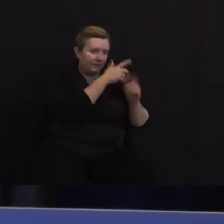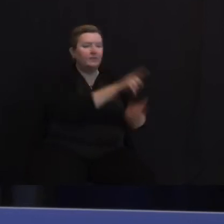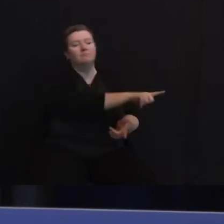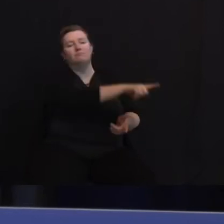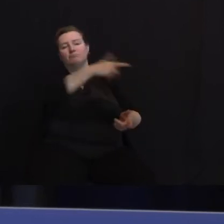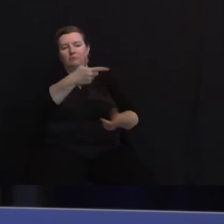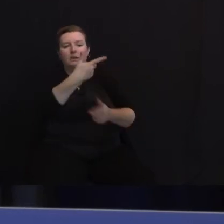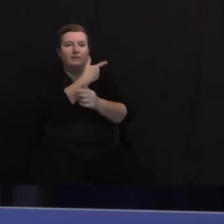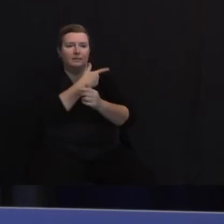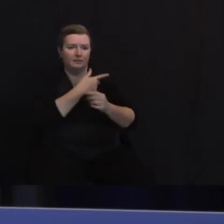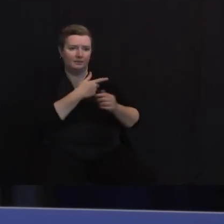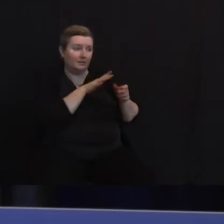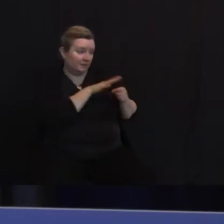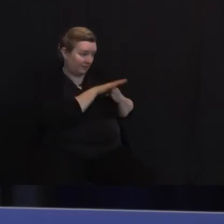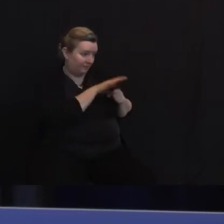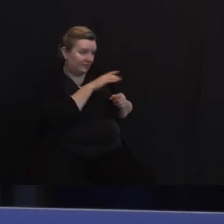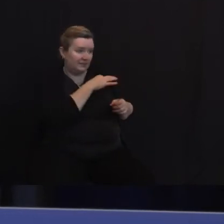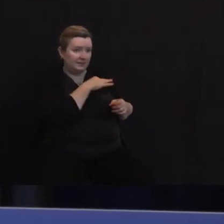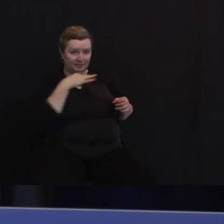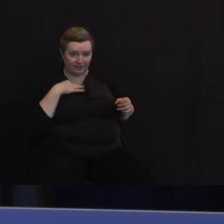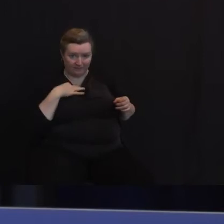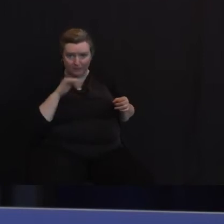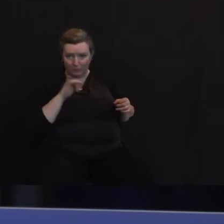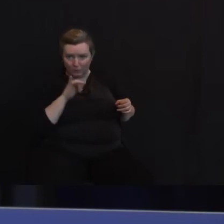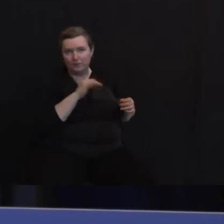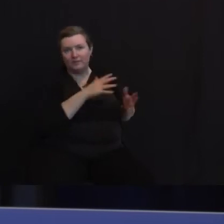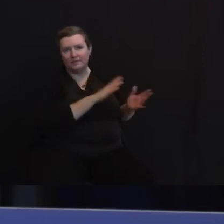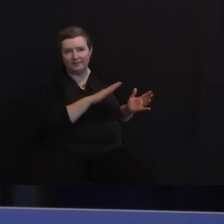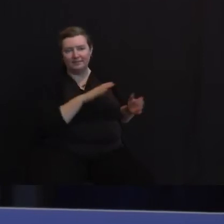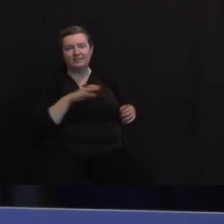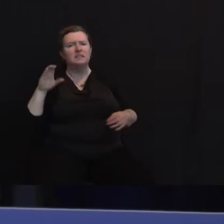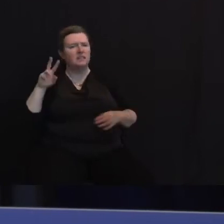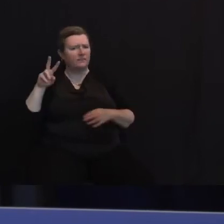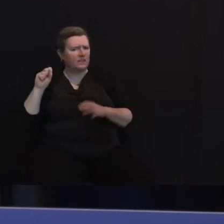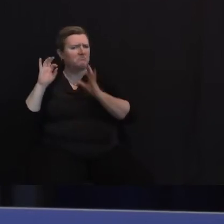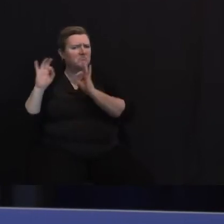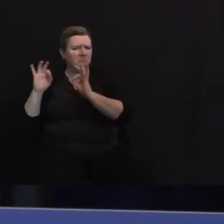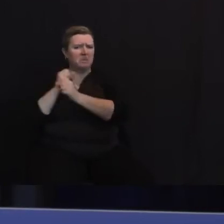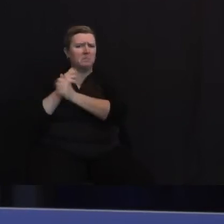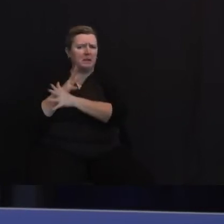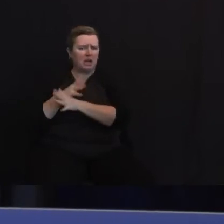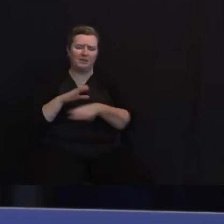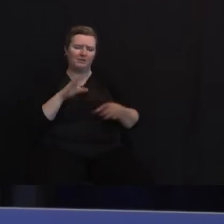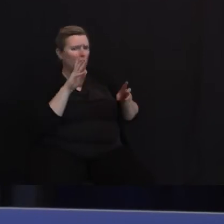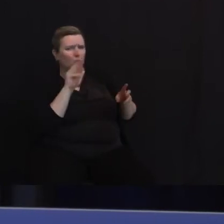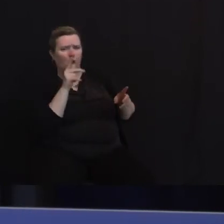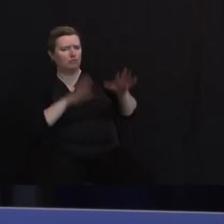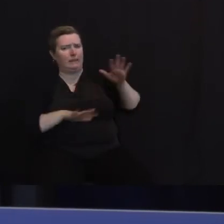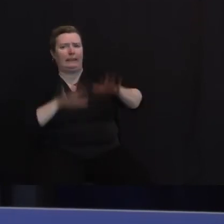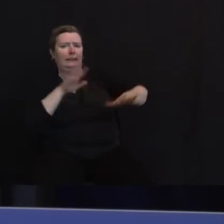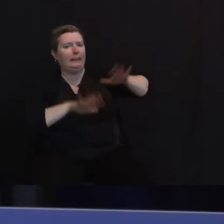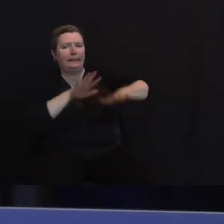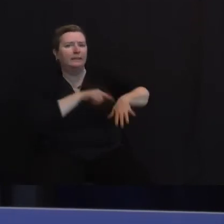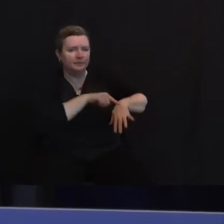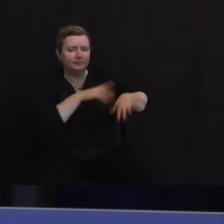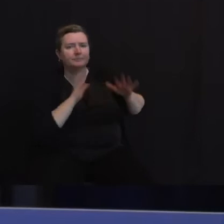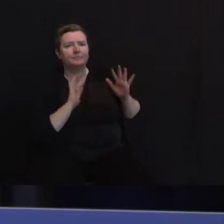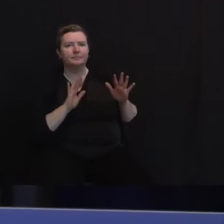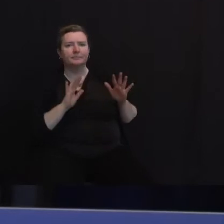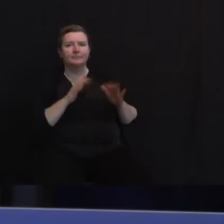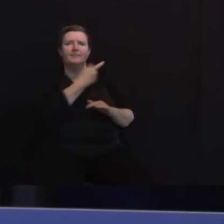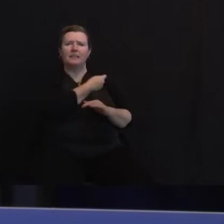governor shared, CVS was quite prepared for this, Walgreens not so much. But we have the doses. Their